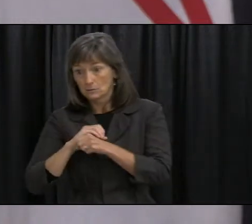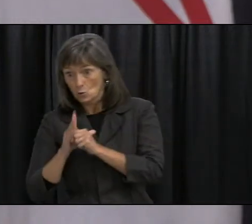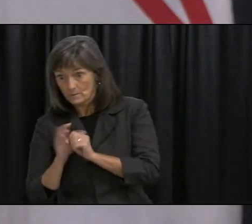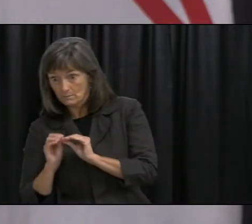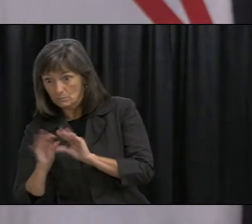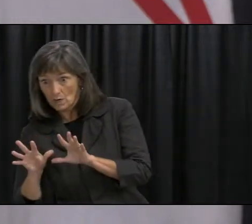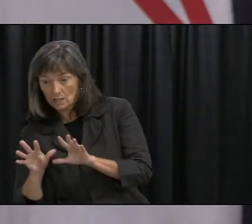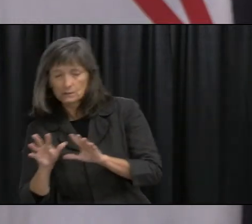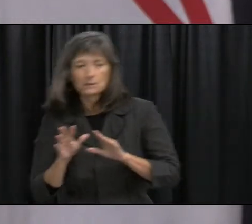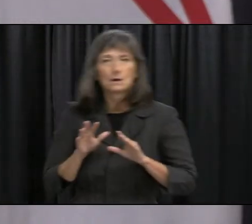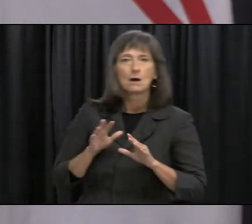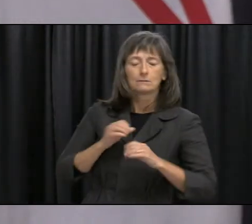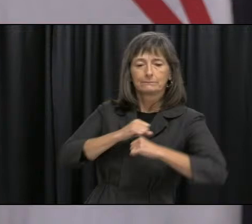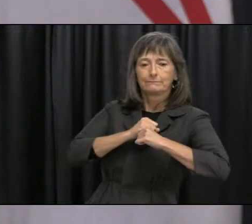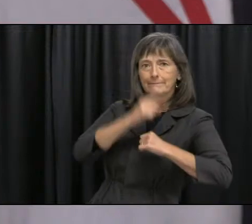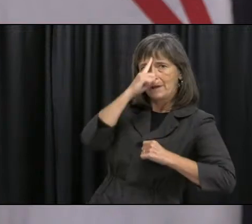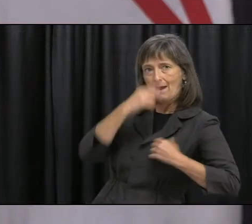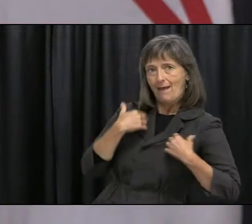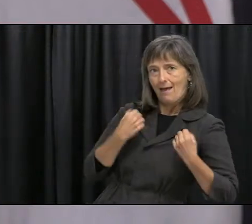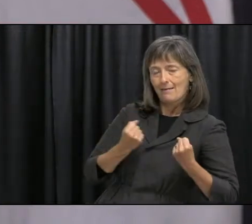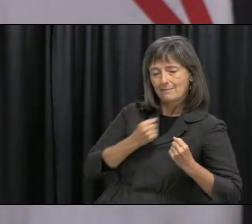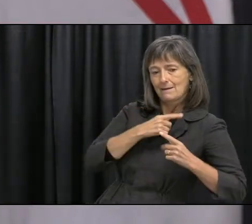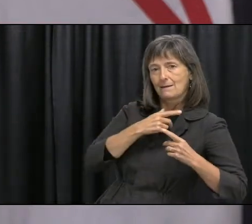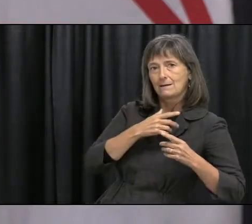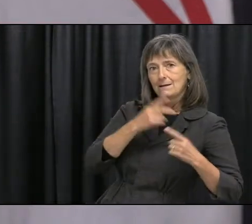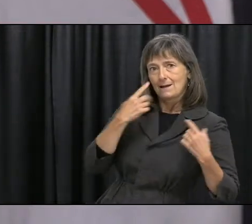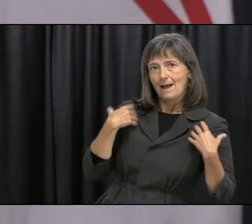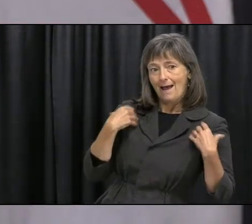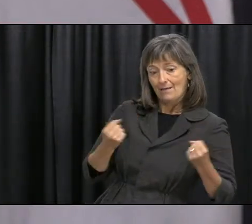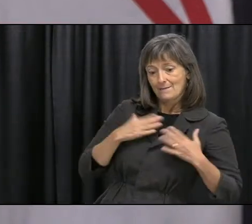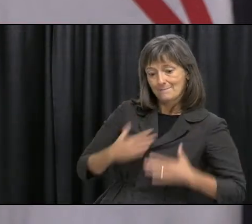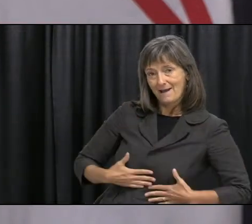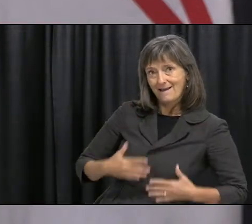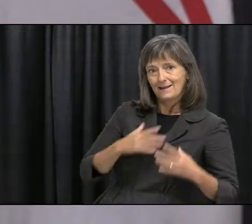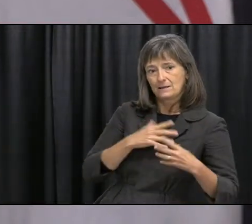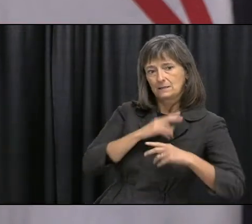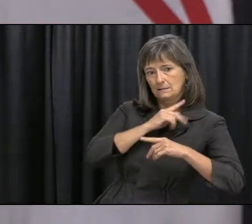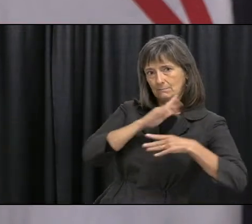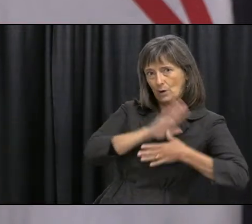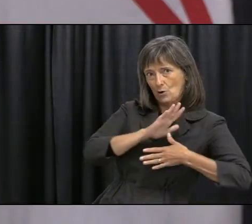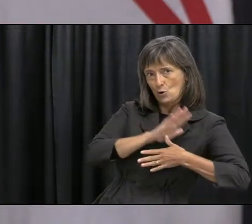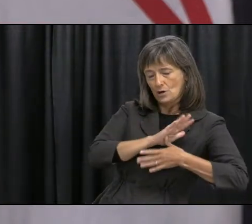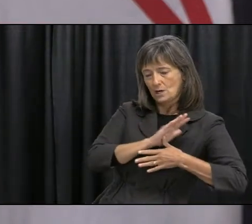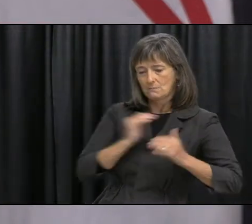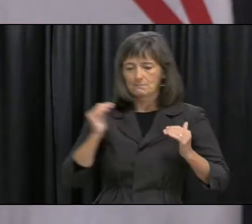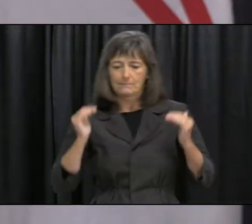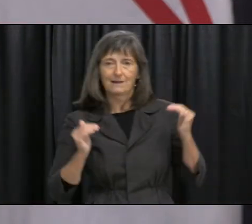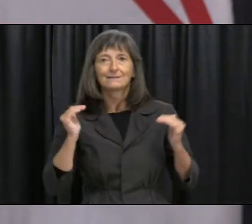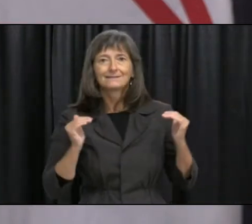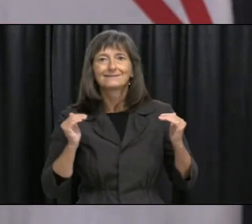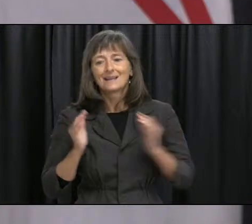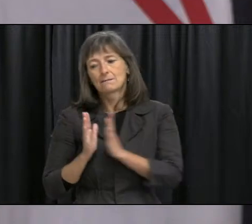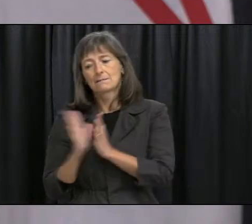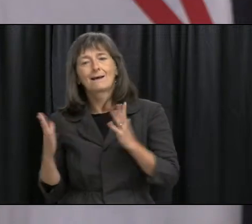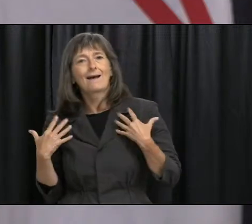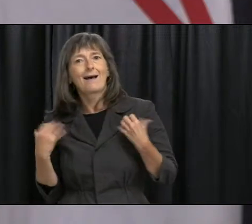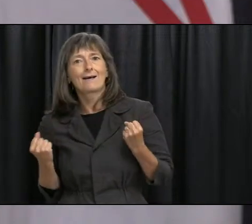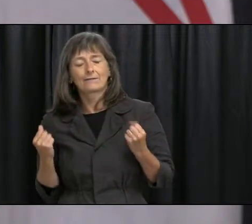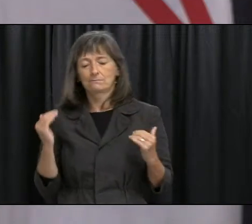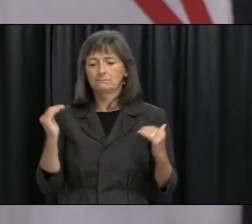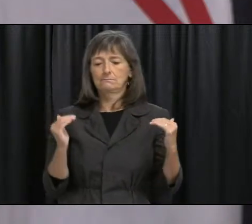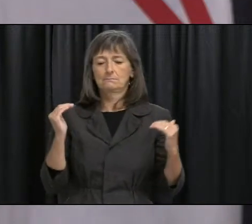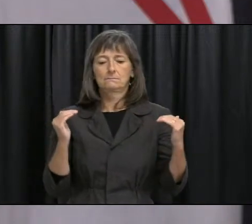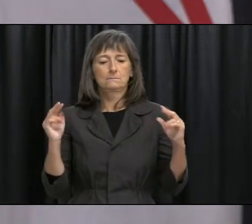preserving our overall health and mental well-being. Our public health system is working hard to achieve this, and I ask for your